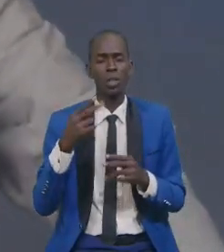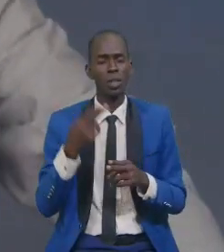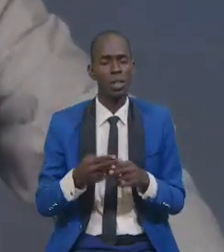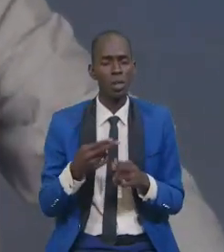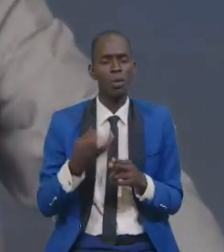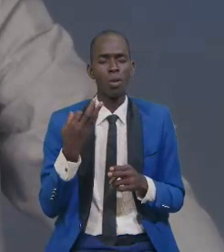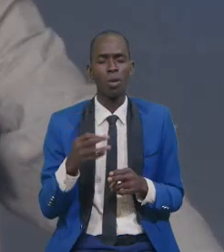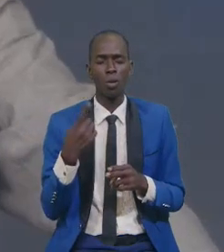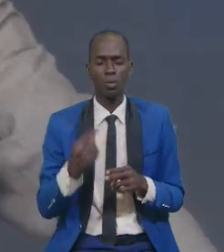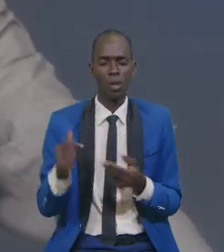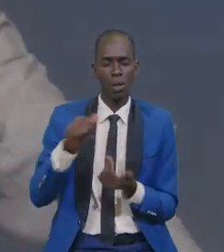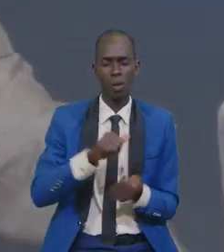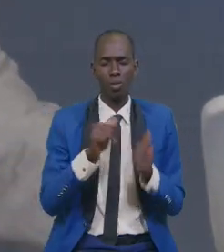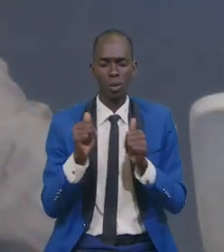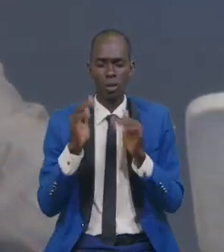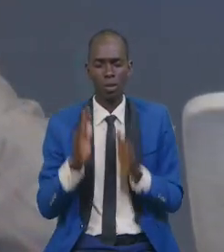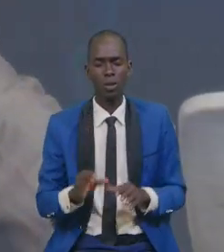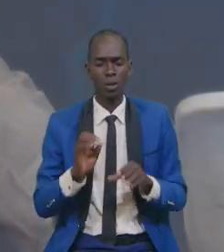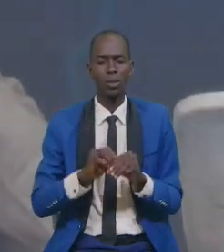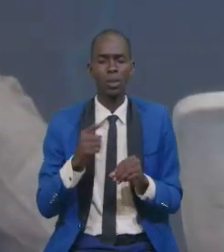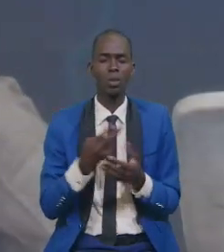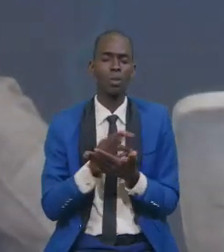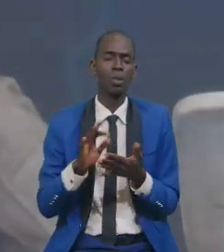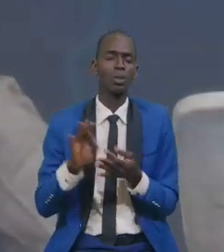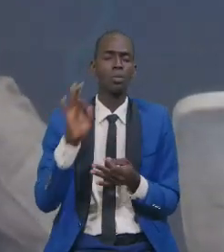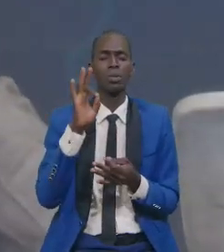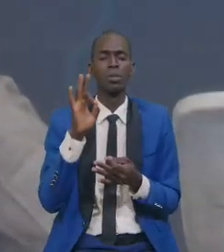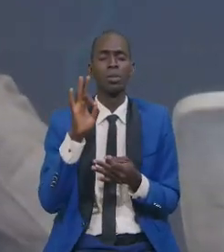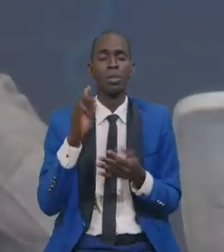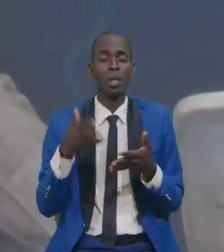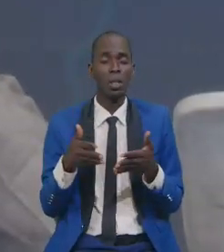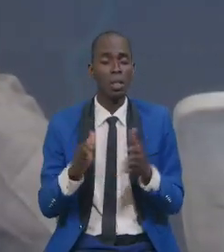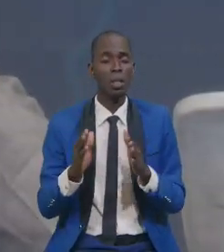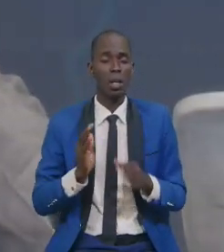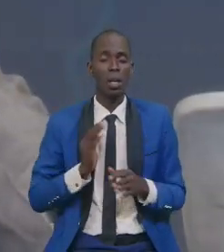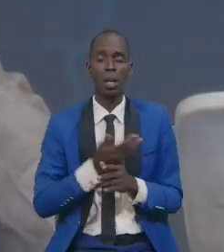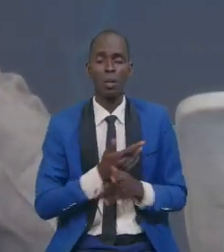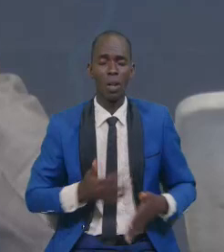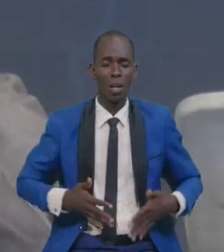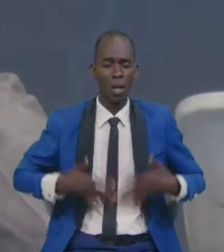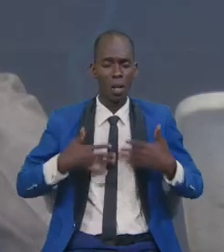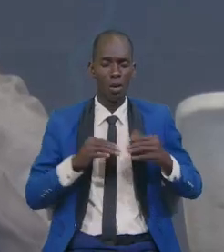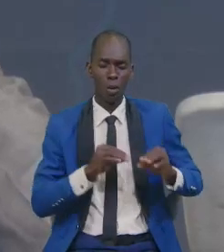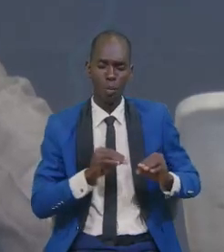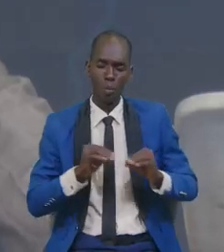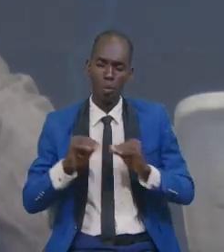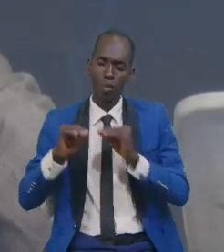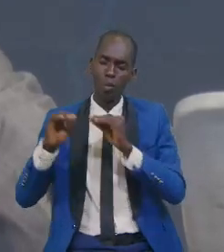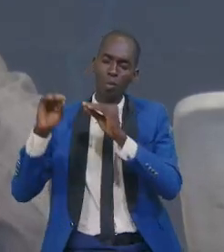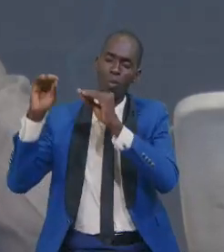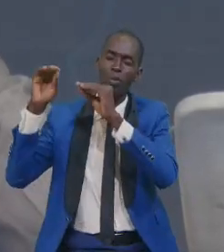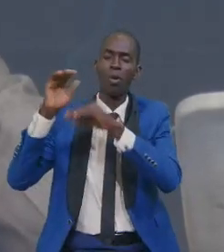the baptizer in the Holy Ghost. Let our lives move forward,